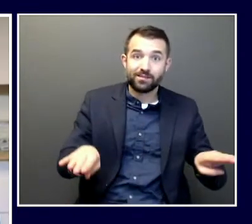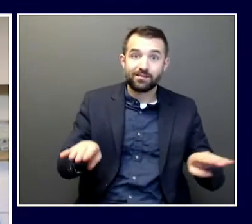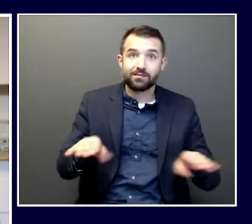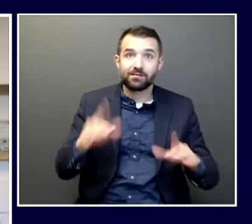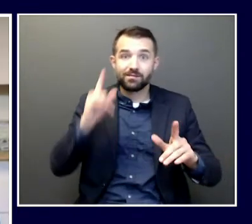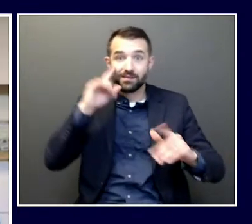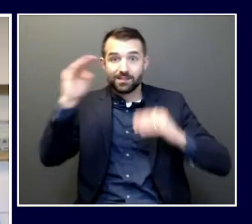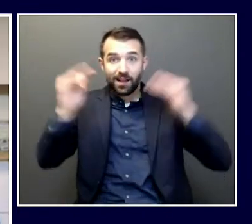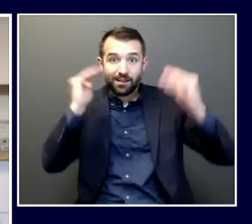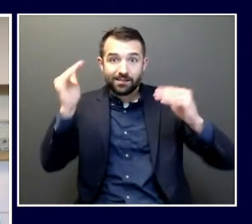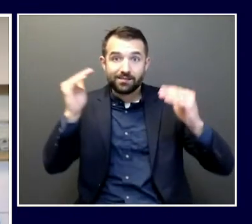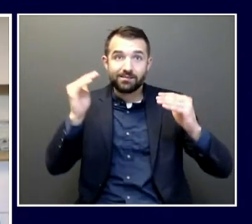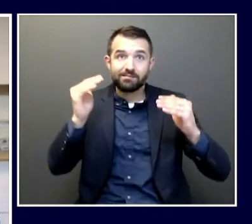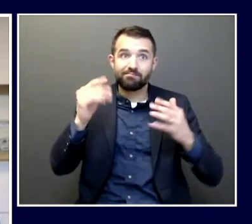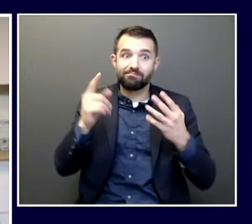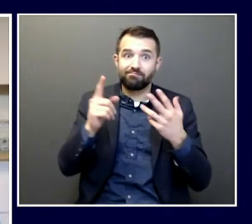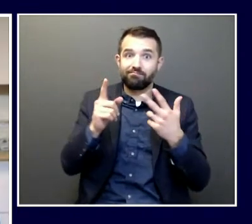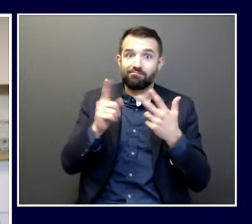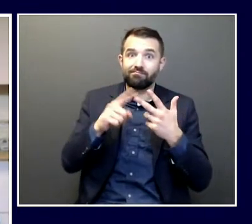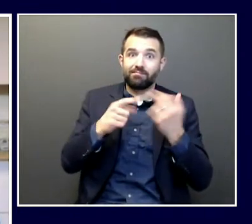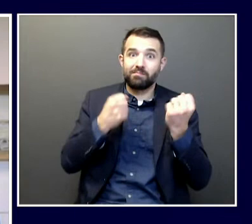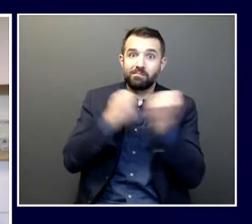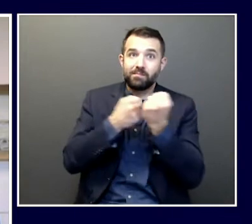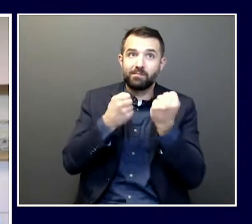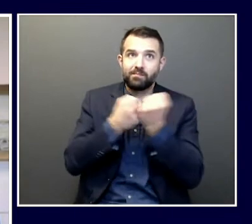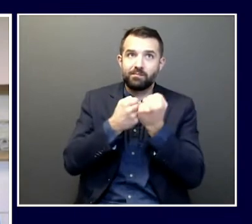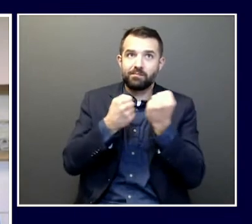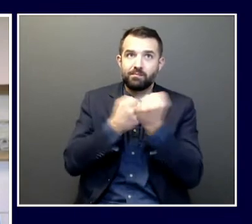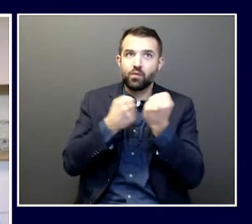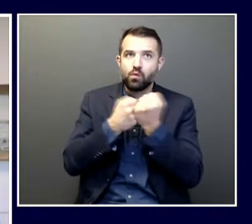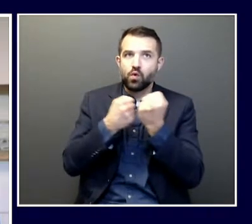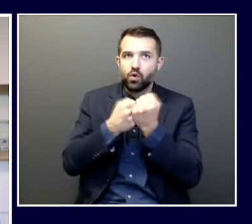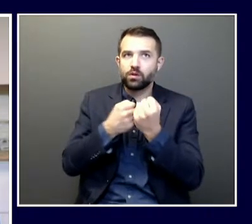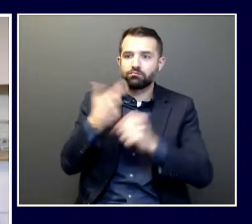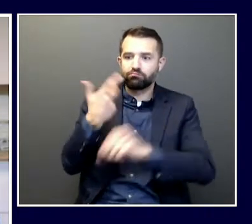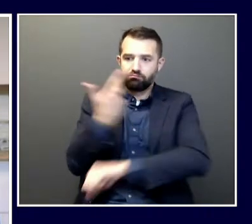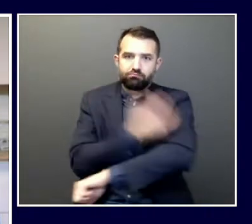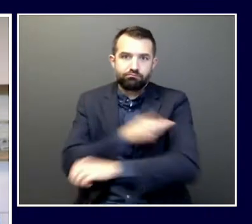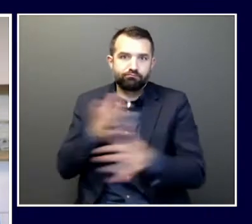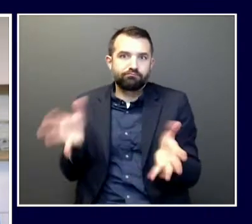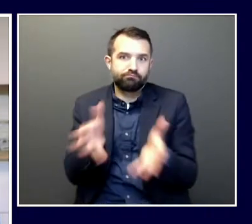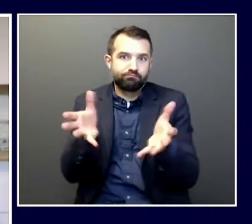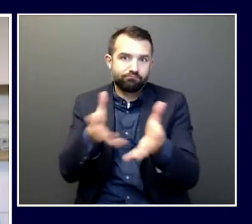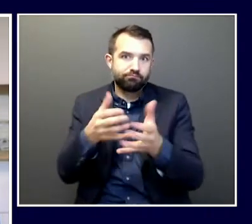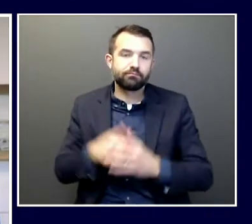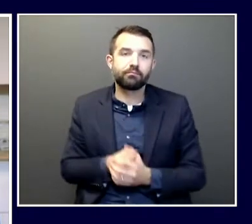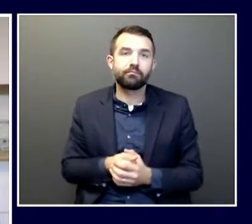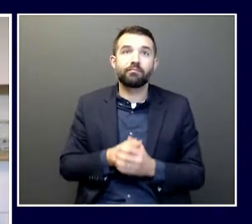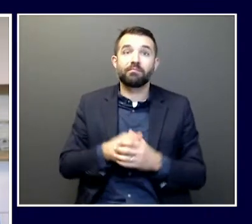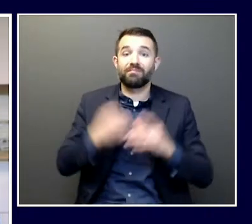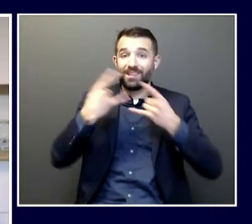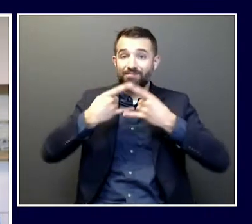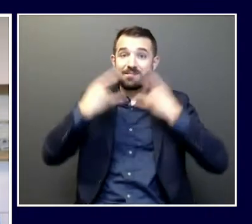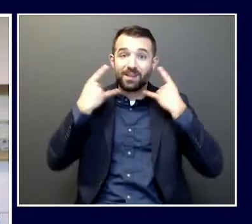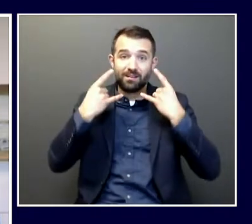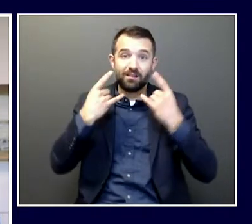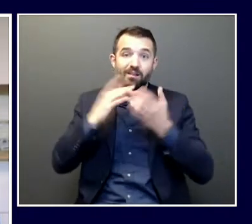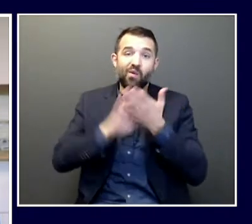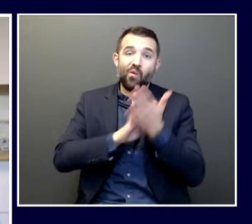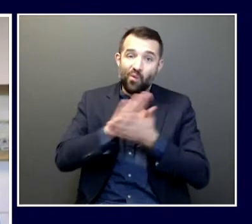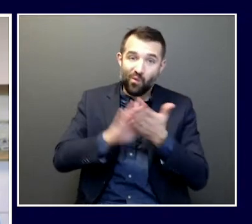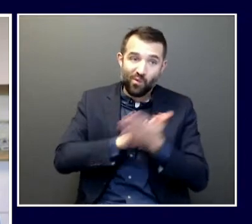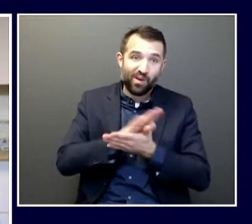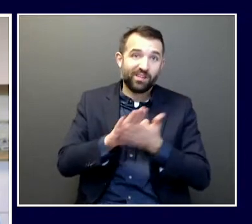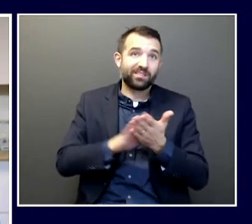staying home if you're sick, washing your hands. None of those background preventive measures have gone away. Indeed,